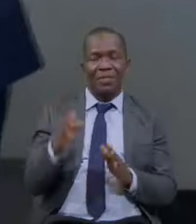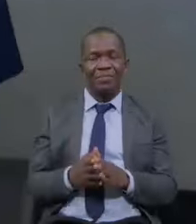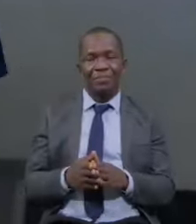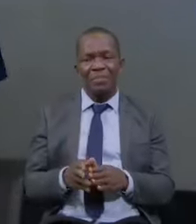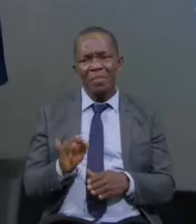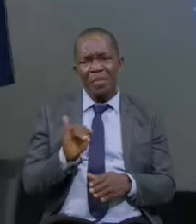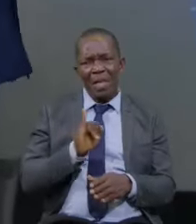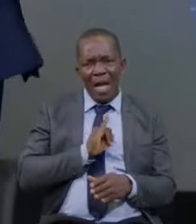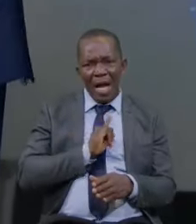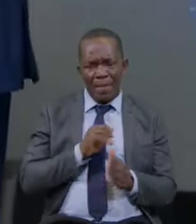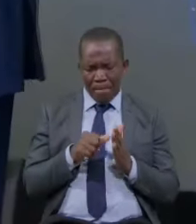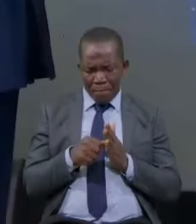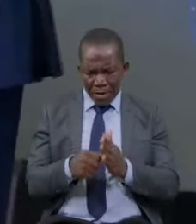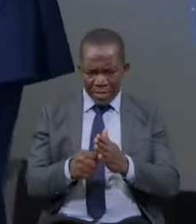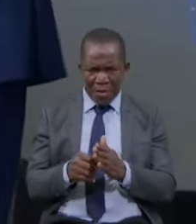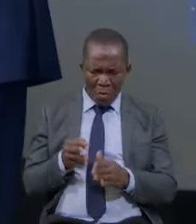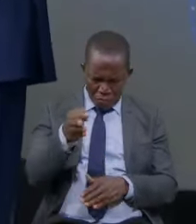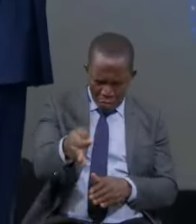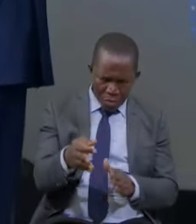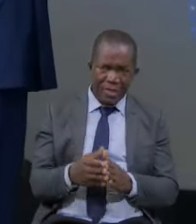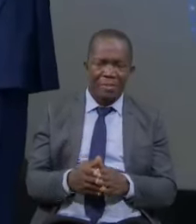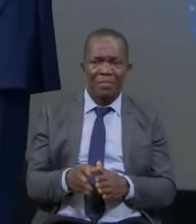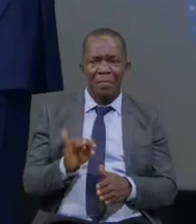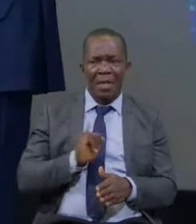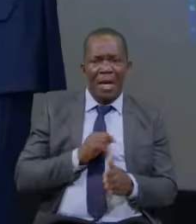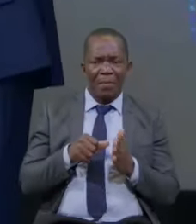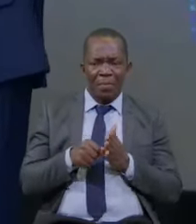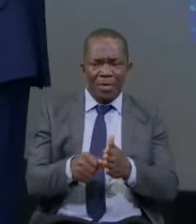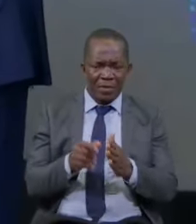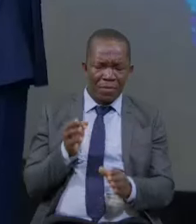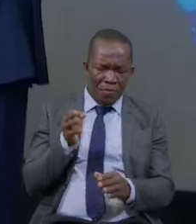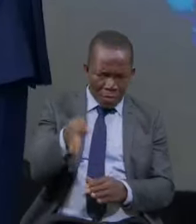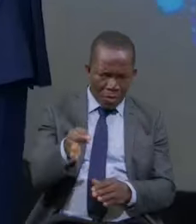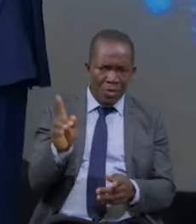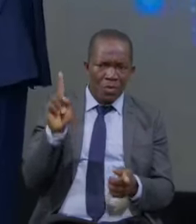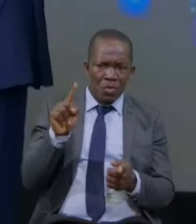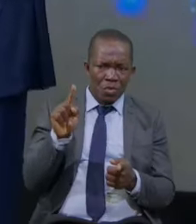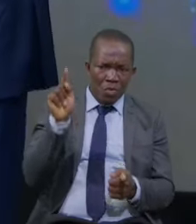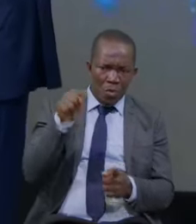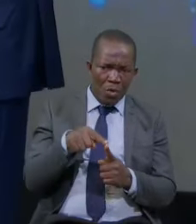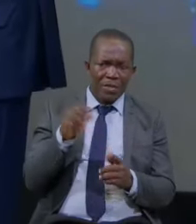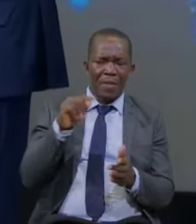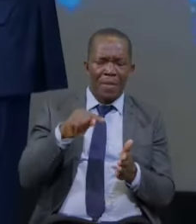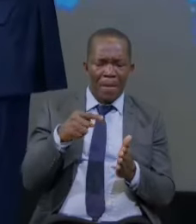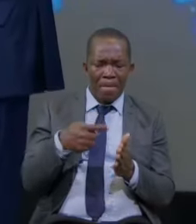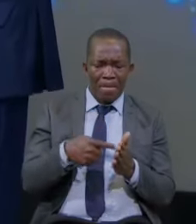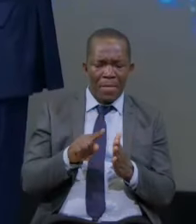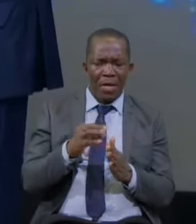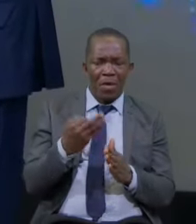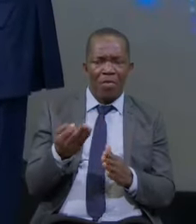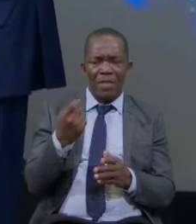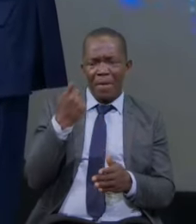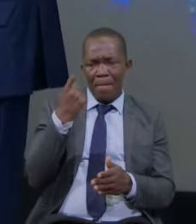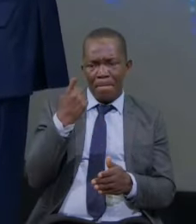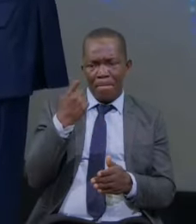I press toward the mark for the prize of the high calling of